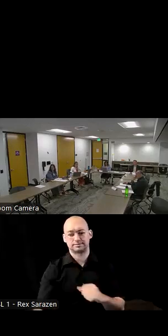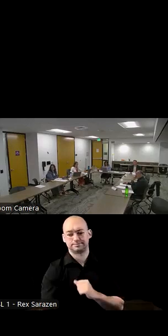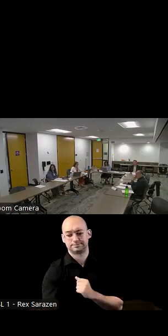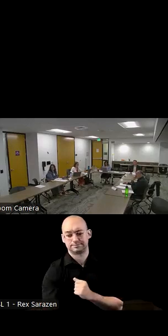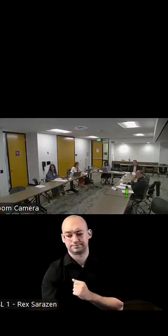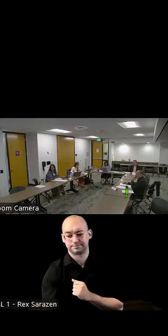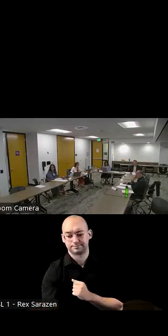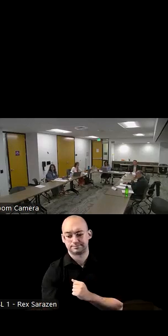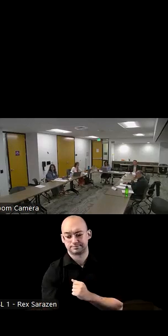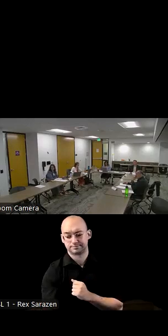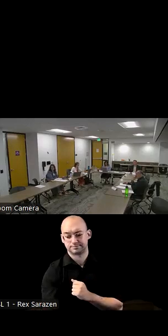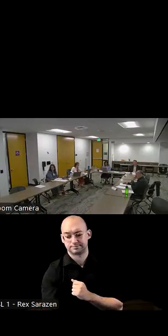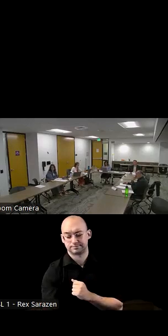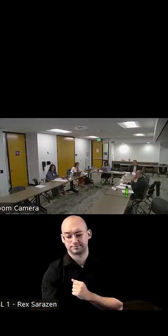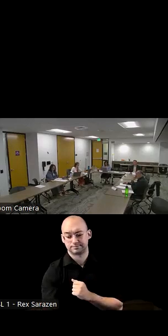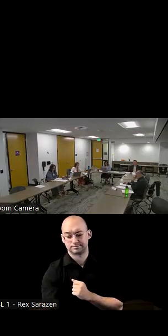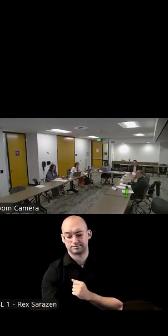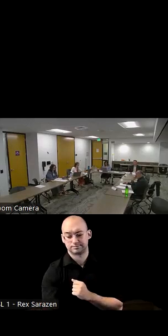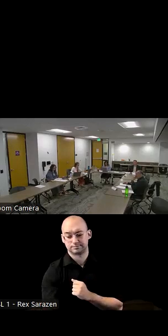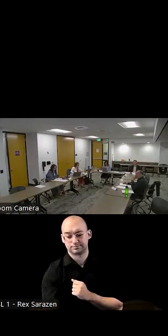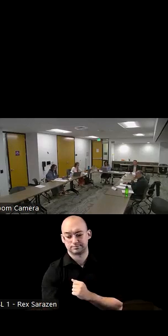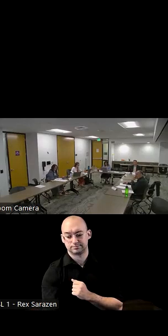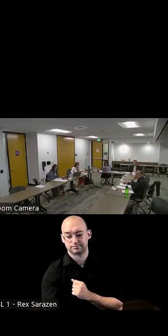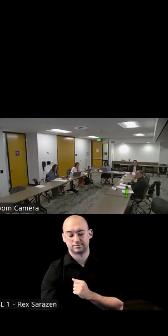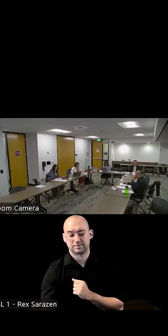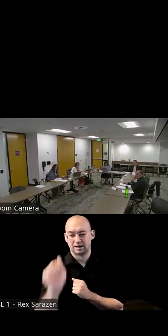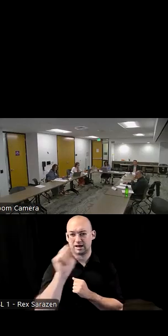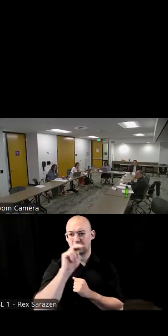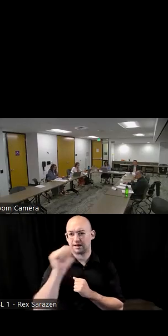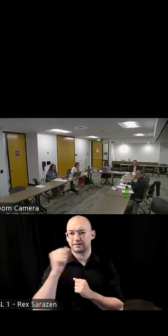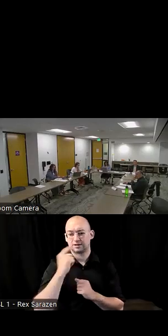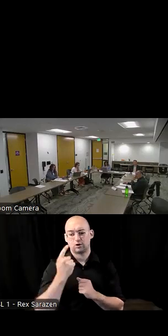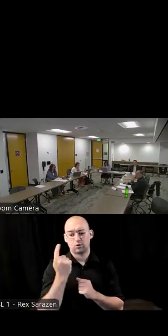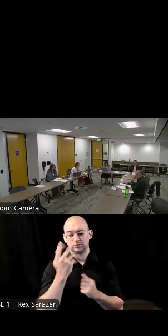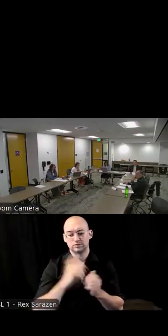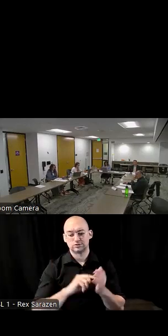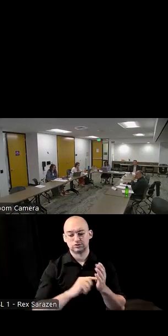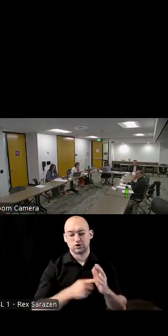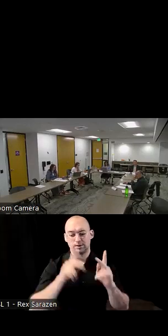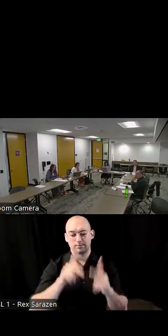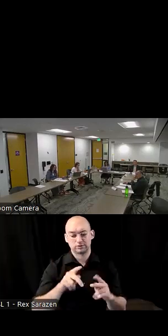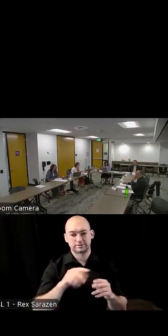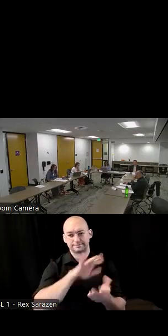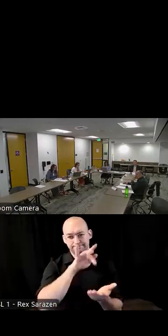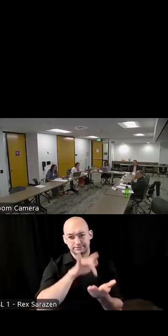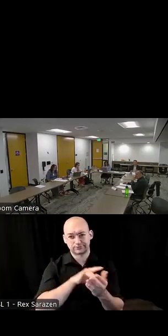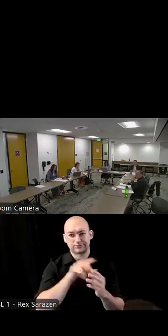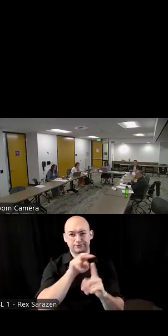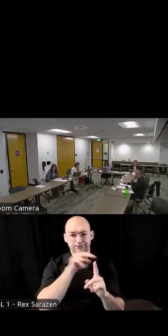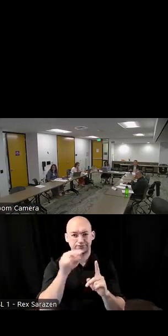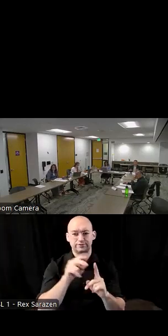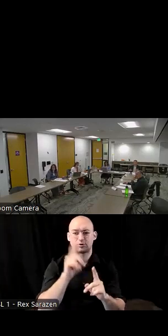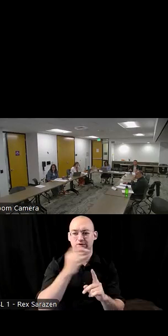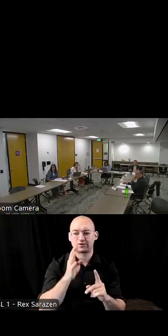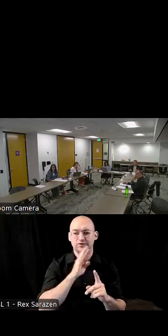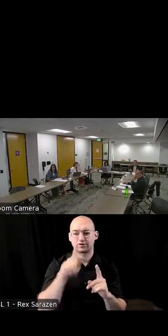Great. So as Anna had said, you know, we always want to start from the person-centered view. It's one thing to talk about the theories